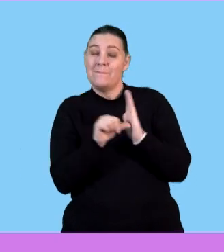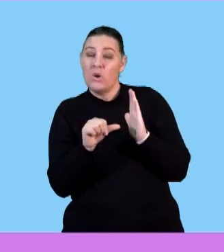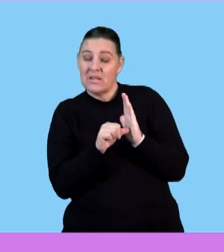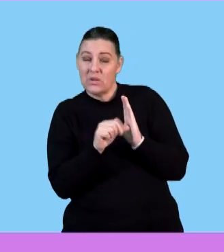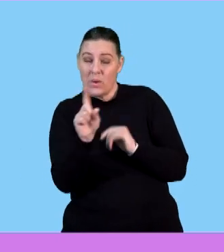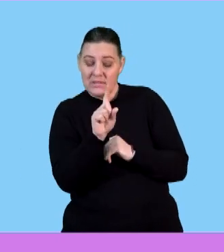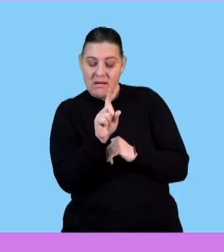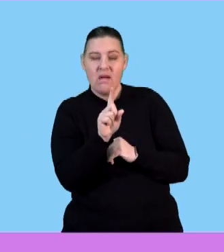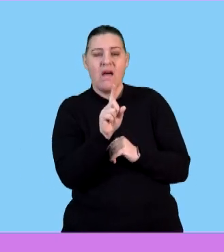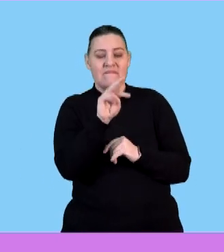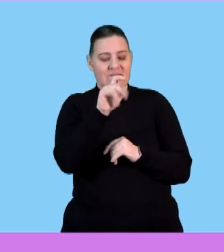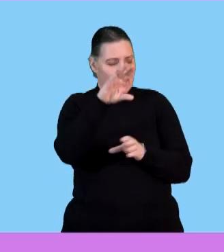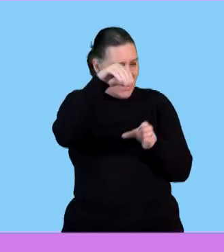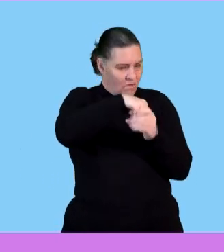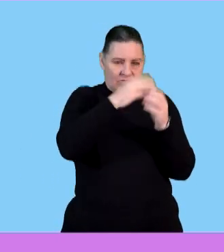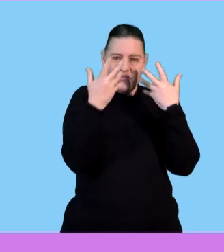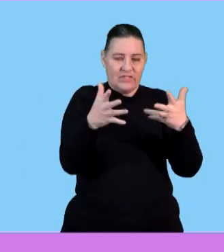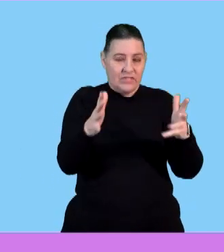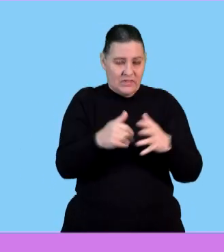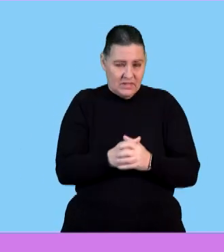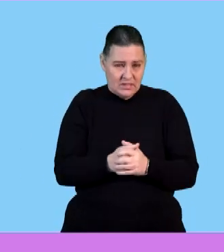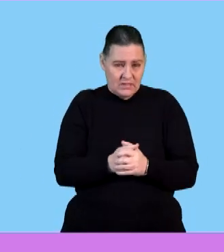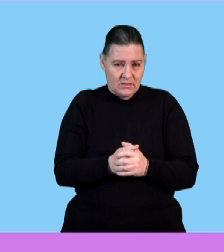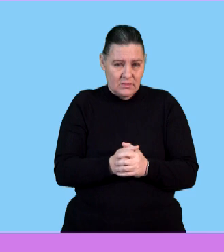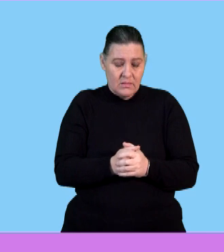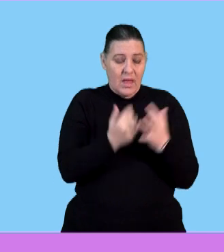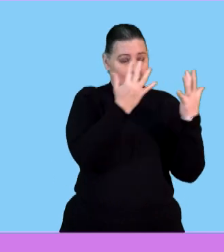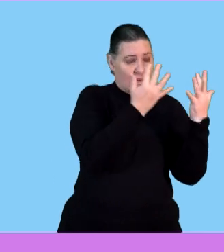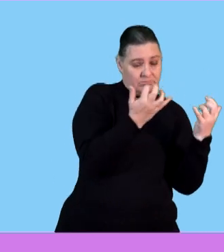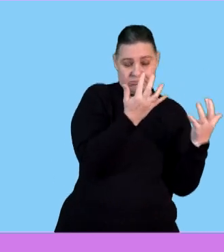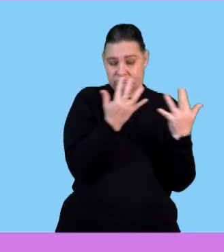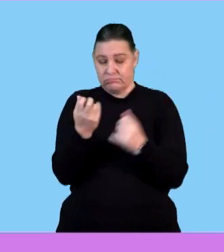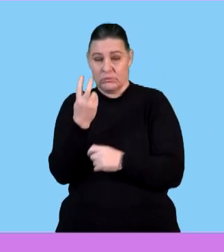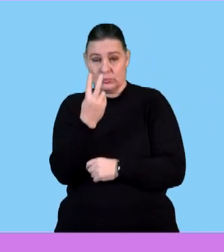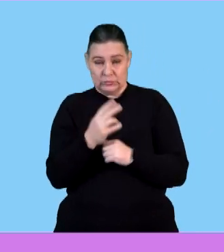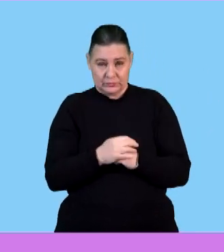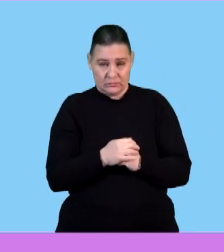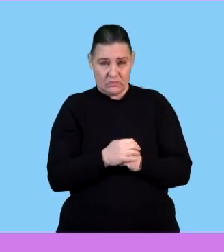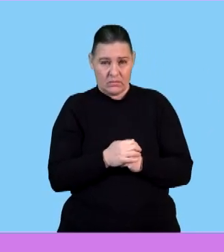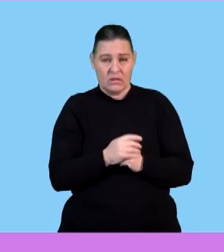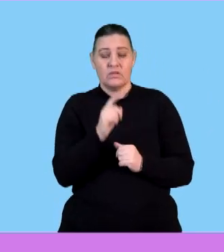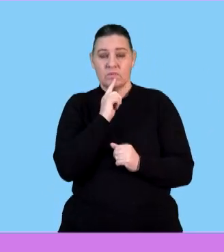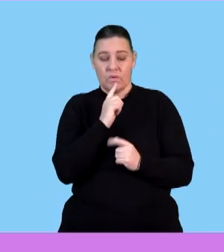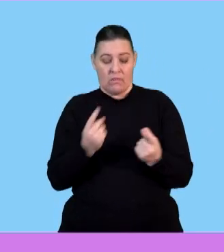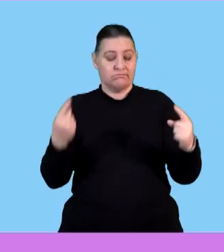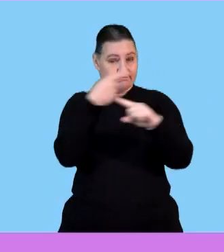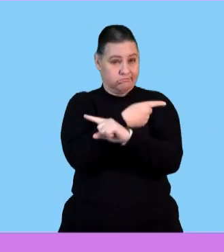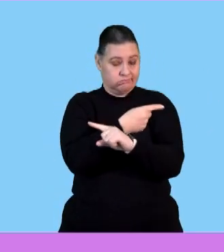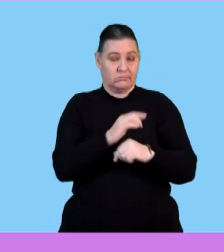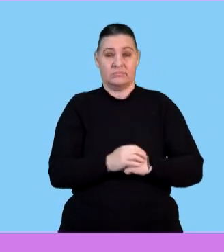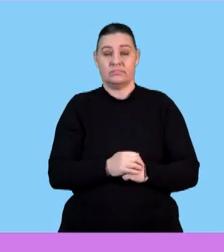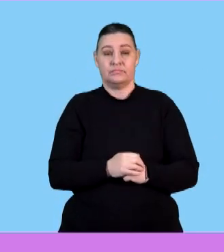doing, including VAT. All right, because remember, two calculations. So in this case, we're going with the other side of the